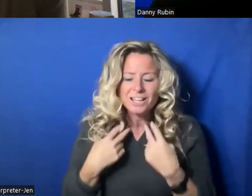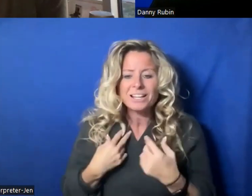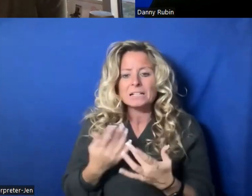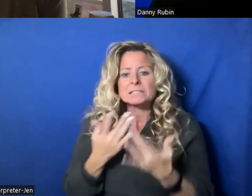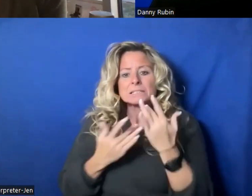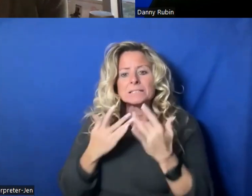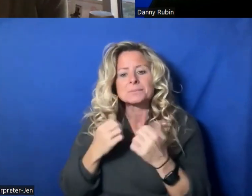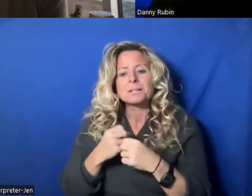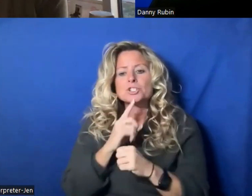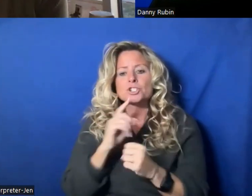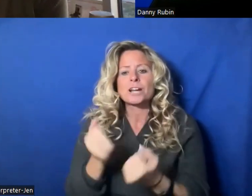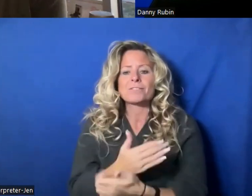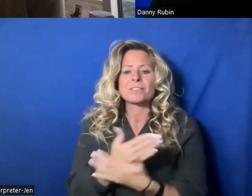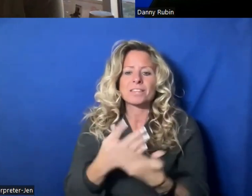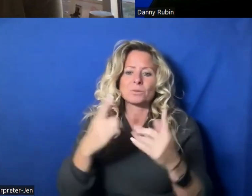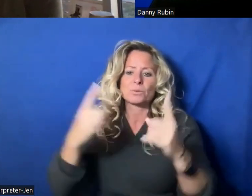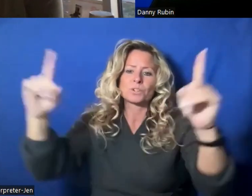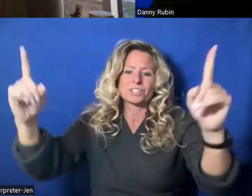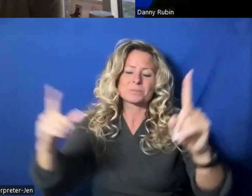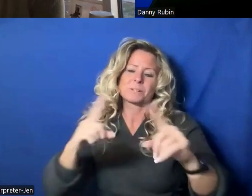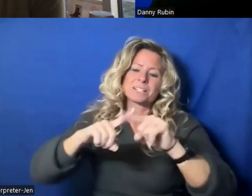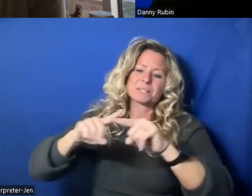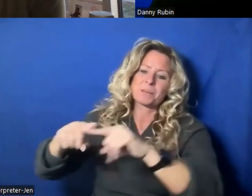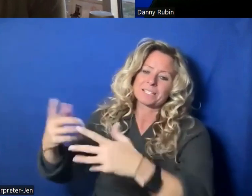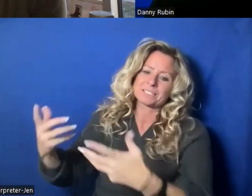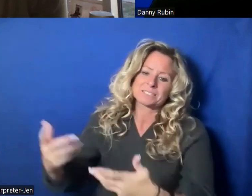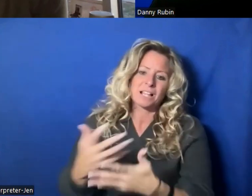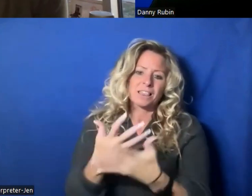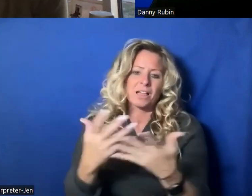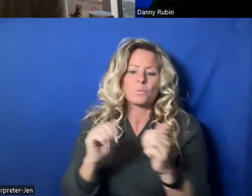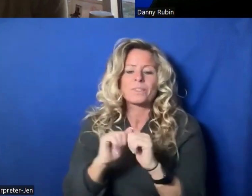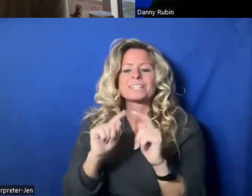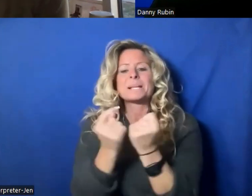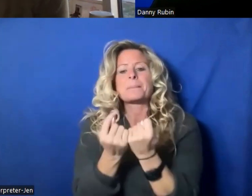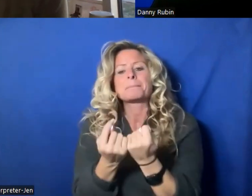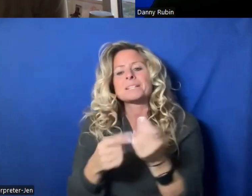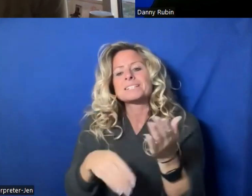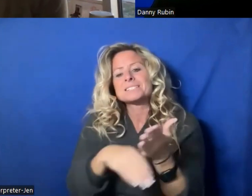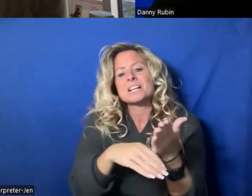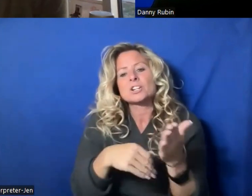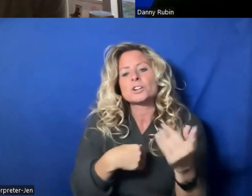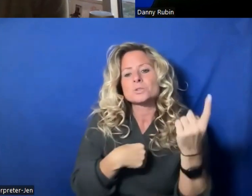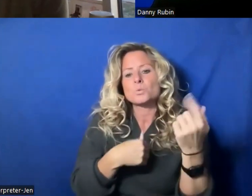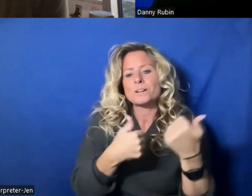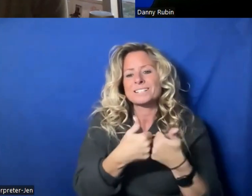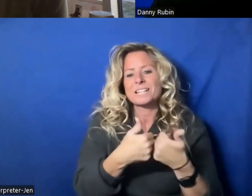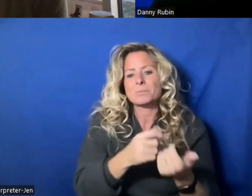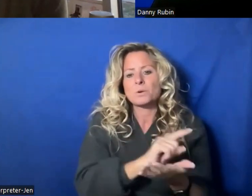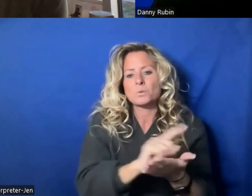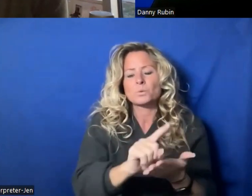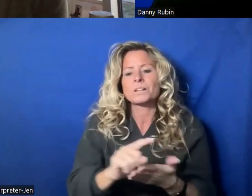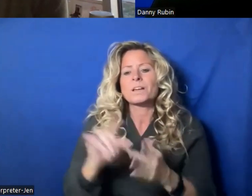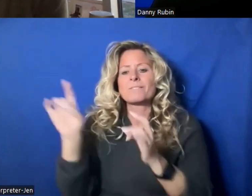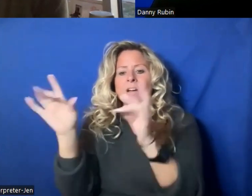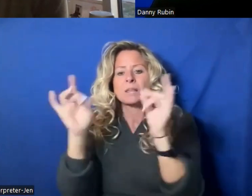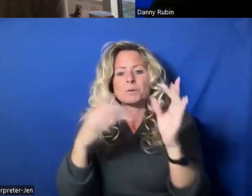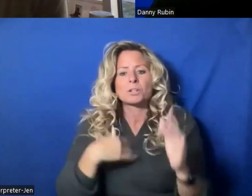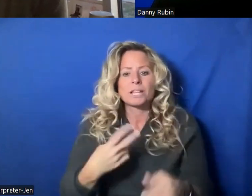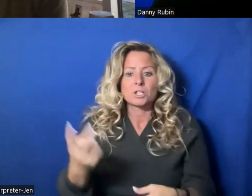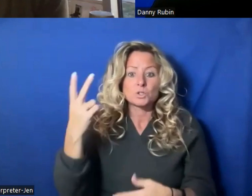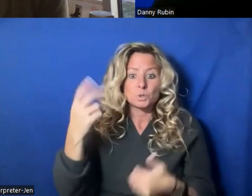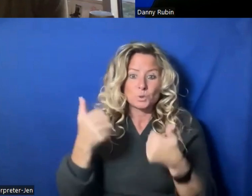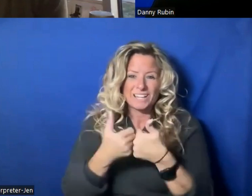meet. But yeah, it's a lot. It depends on the team. So soccer has one game a week. Volleyball has two matches a